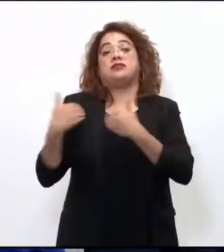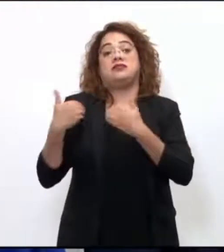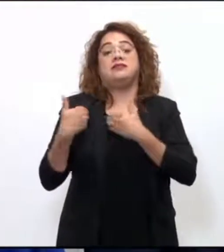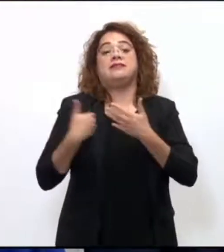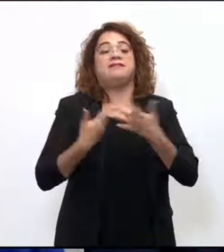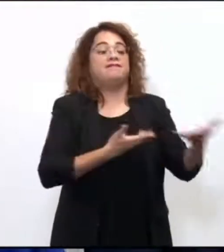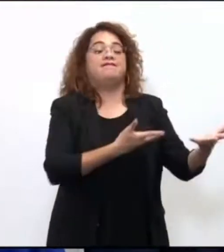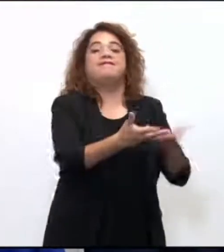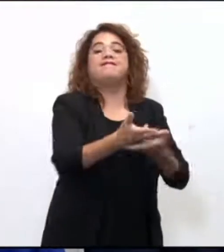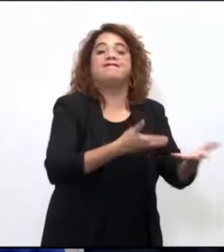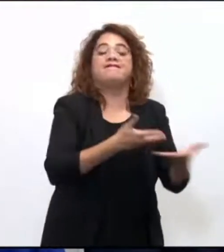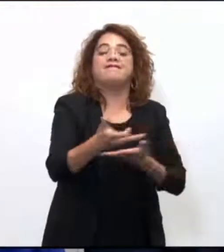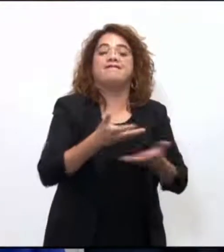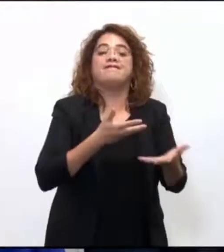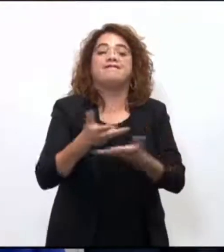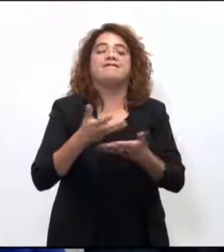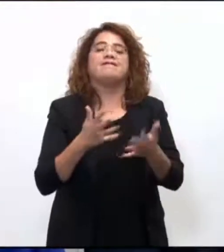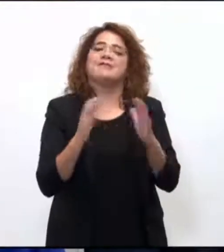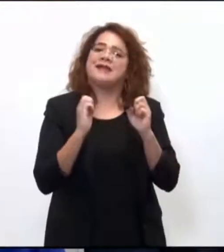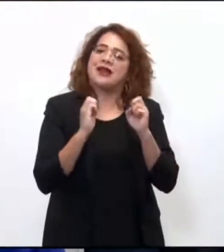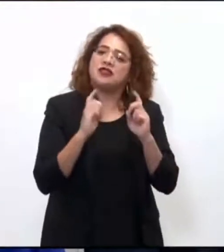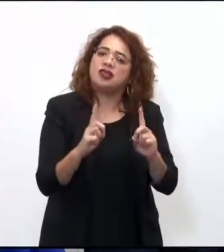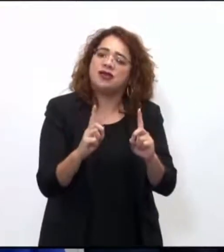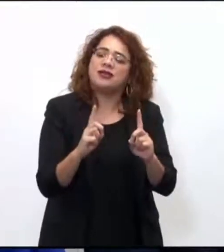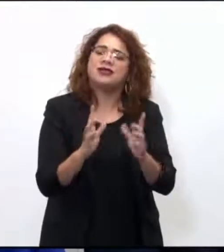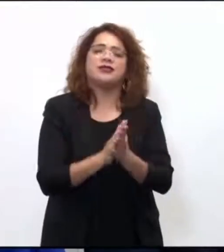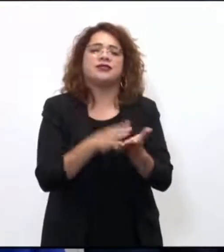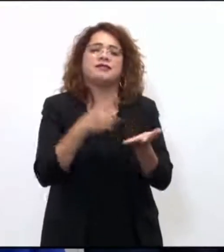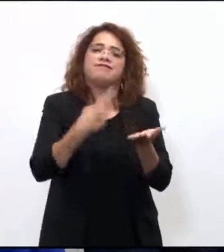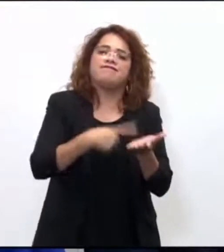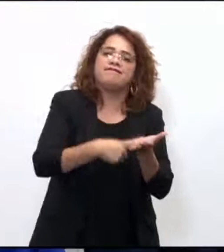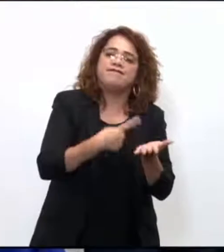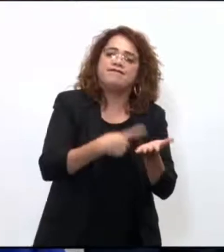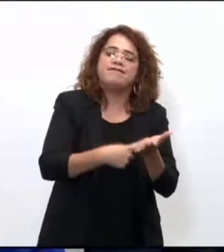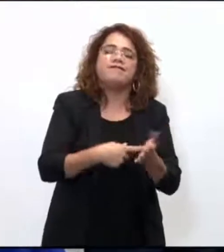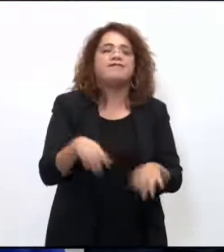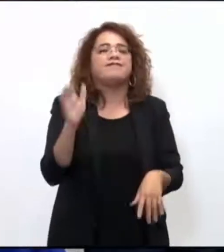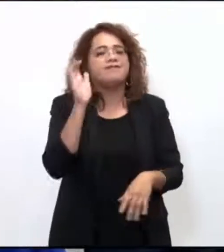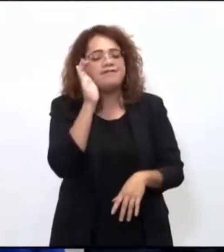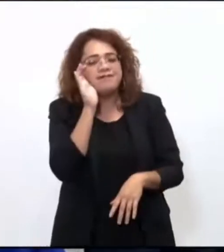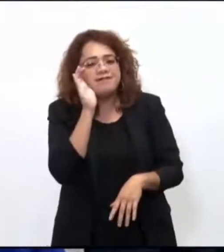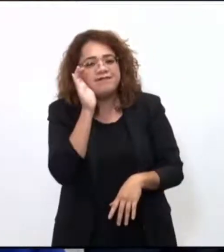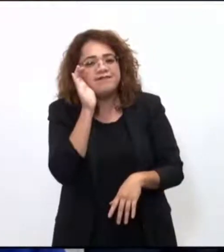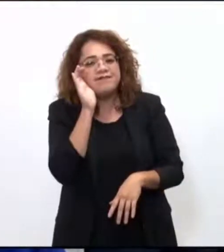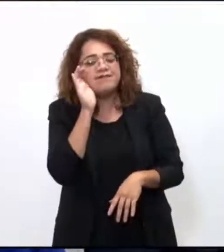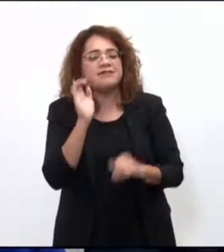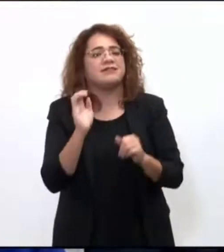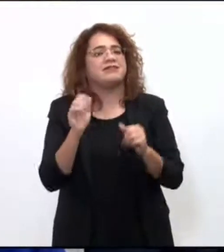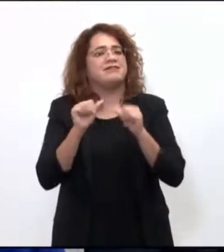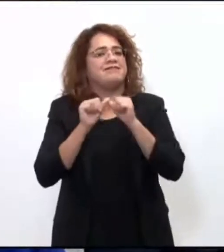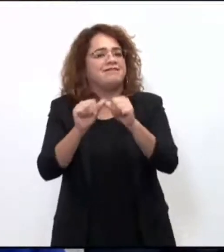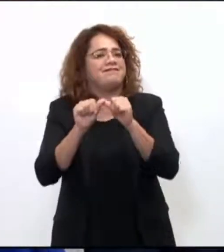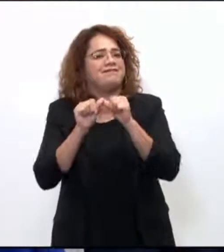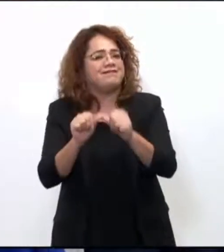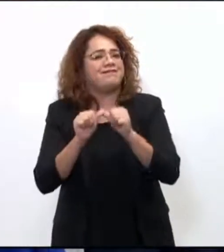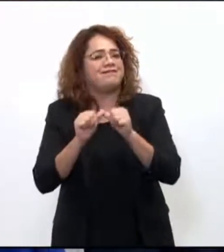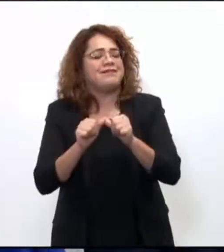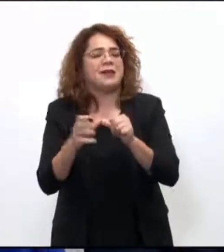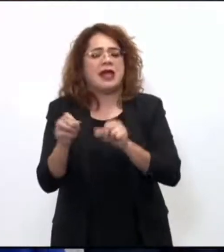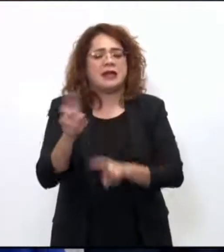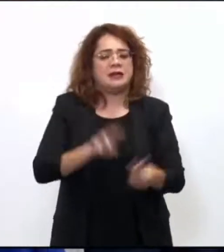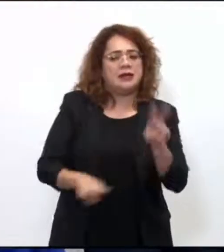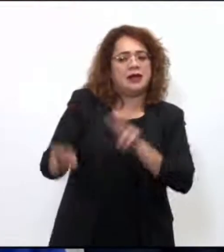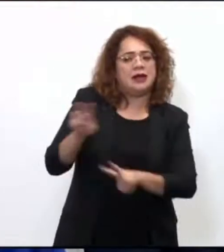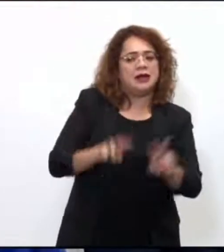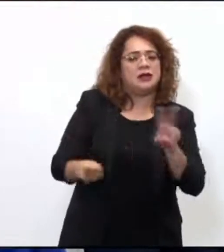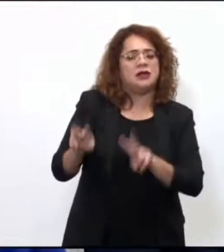community, making sure that we're providing good education about the benefits of the vaccine, making sure that we're really monitoring the